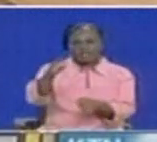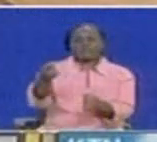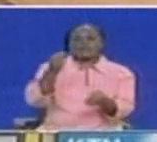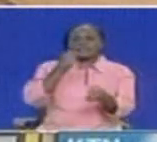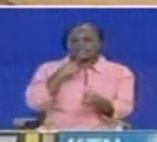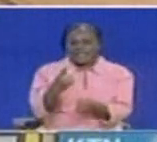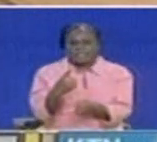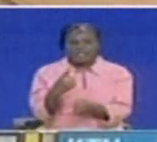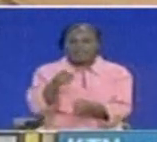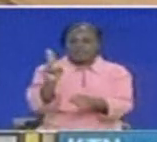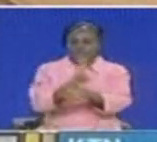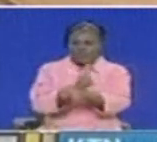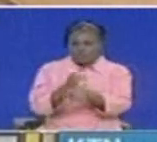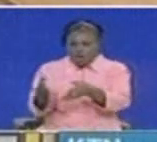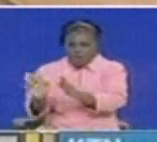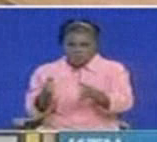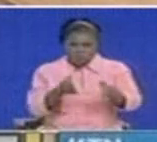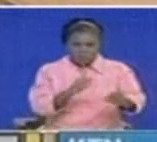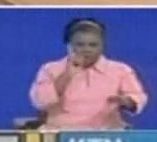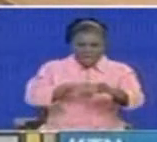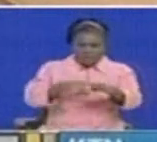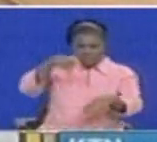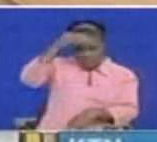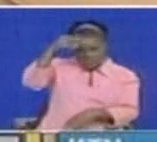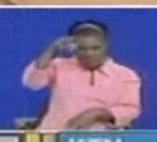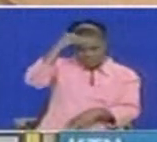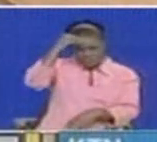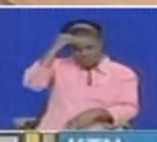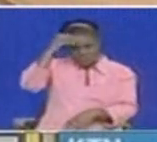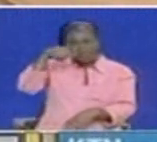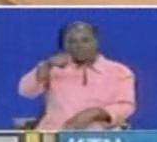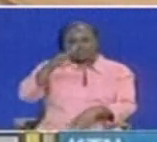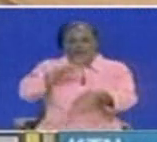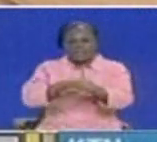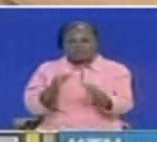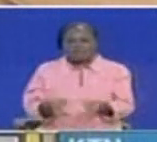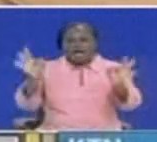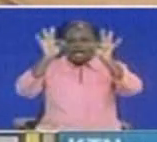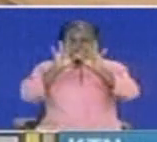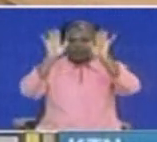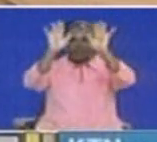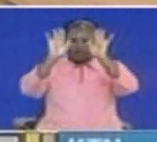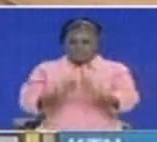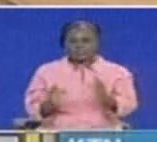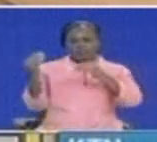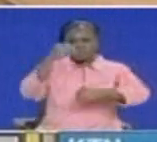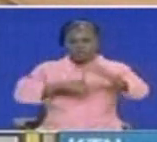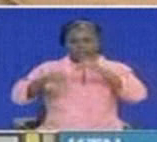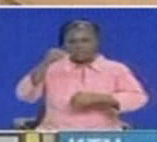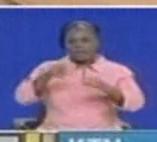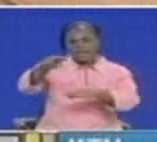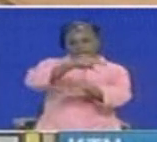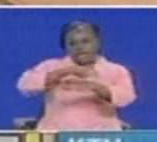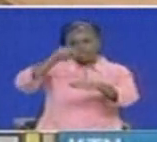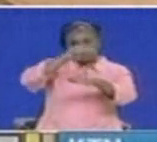trainers have used opportunities during the training to inculcate values that that have significantly contributed to